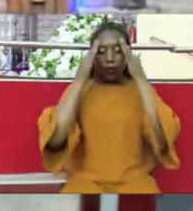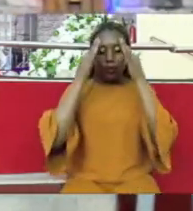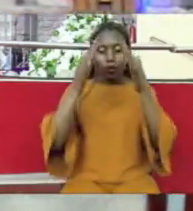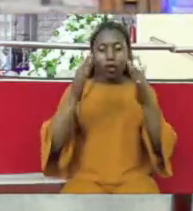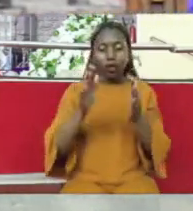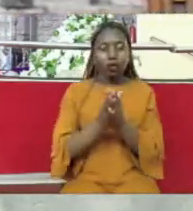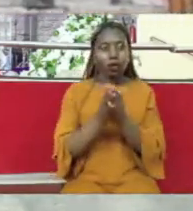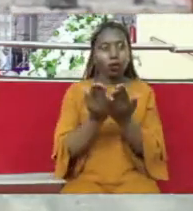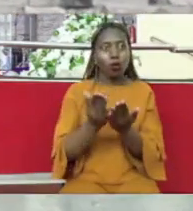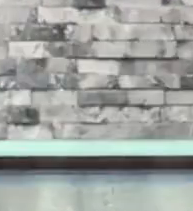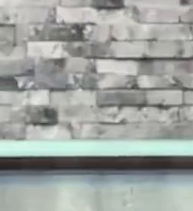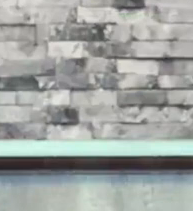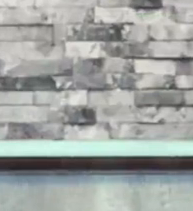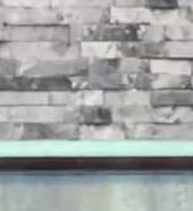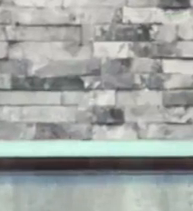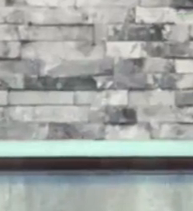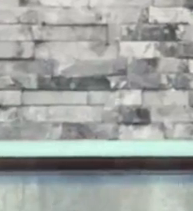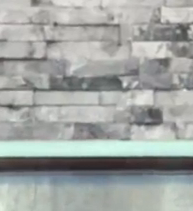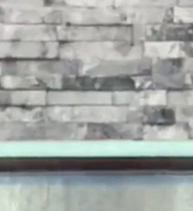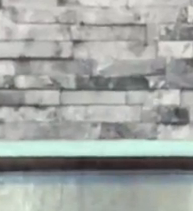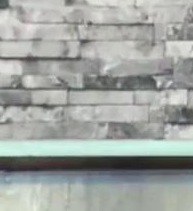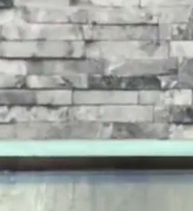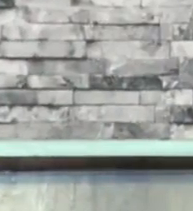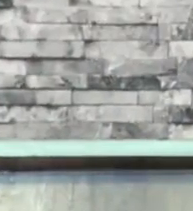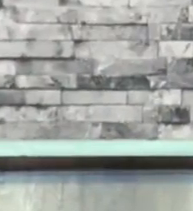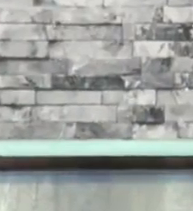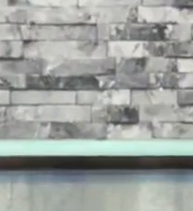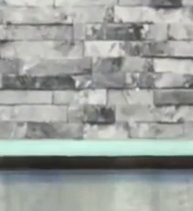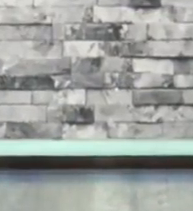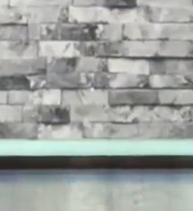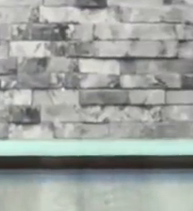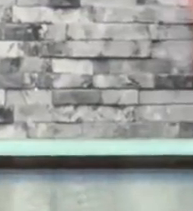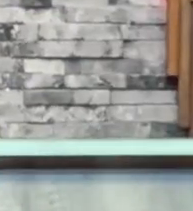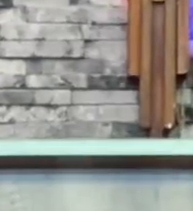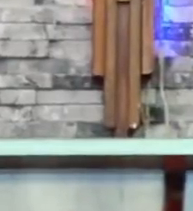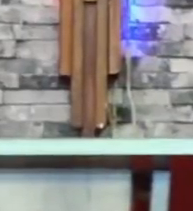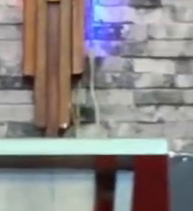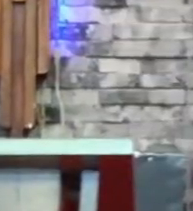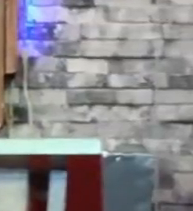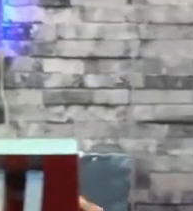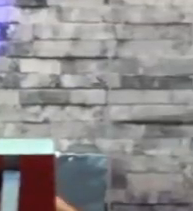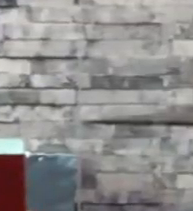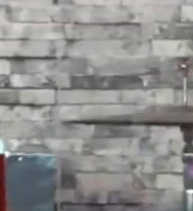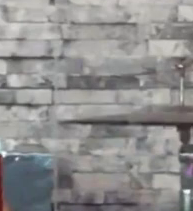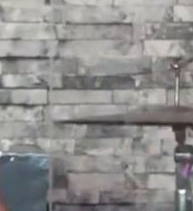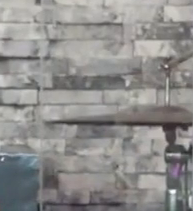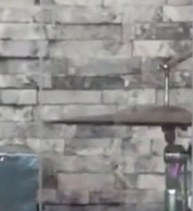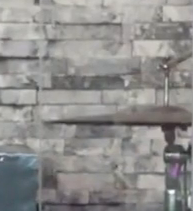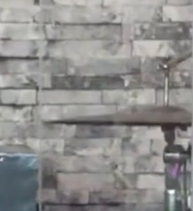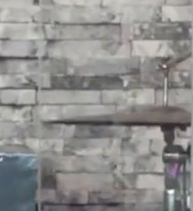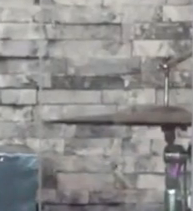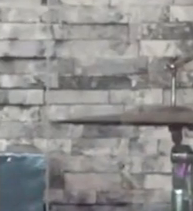3. Then you will know what I mean by certain women. Bwana asifiwe. Amen. Certain women. Luke chapter 8 verse 1